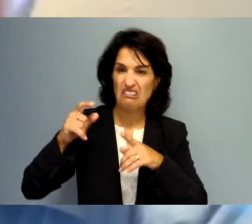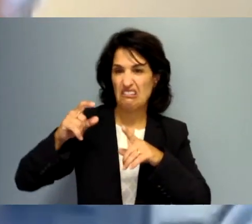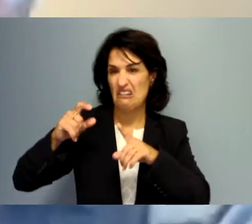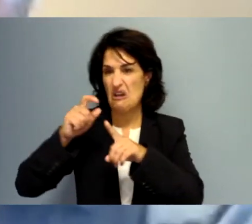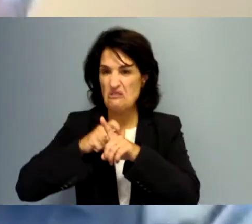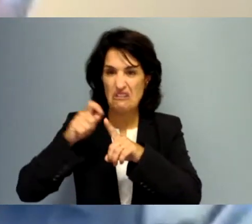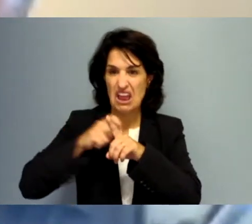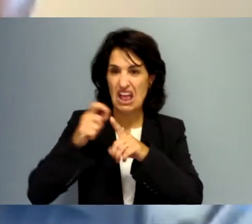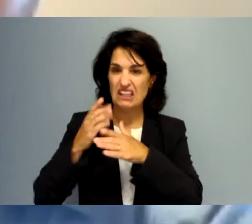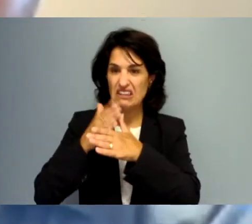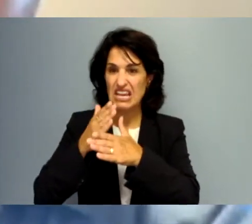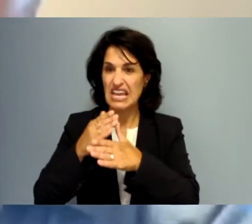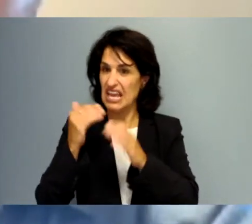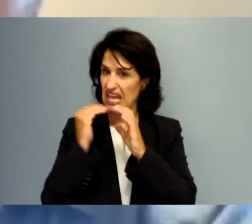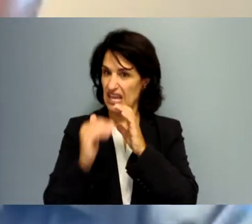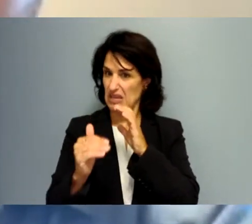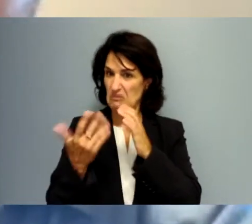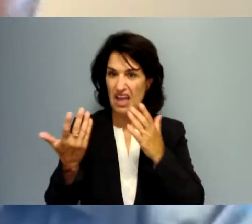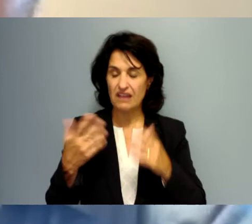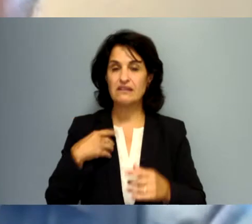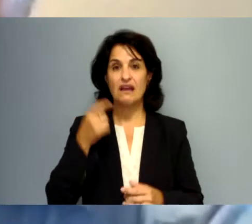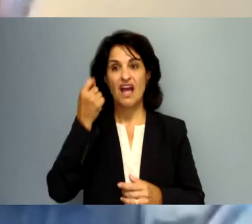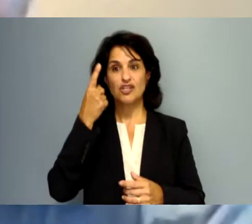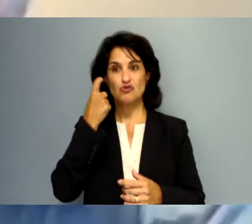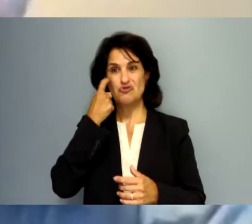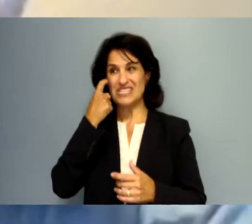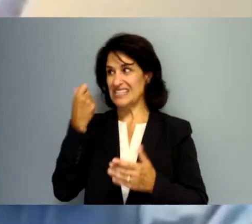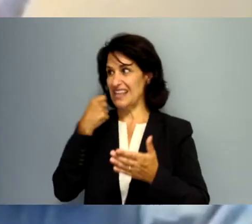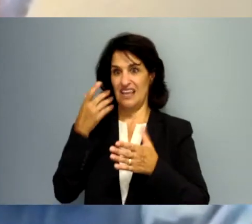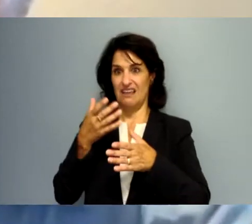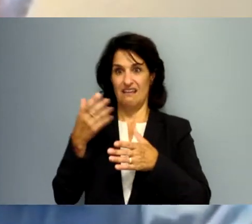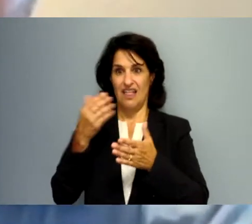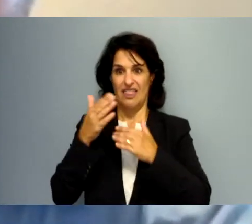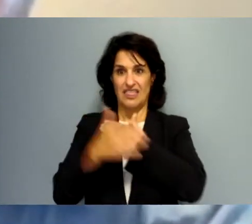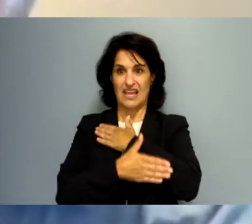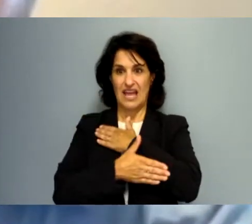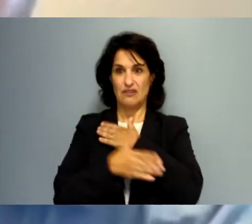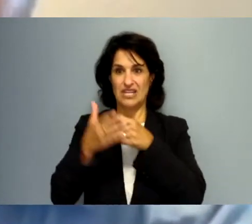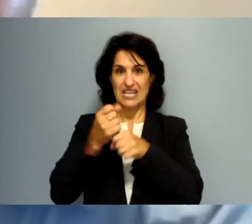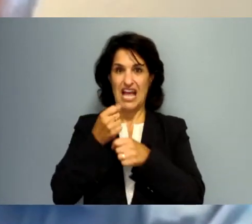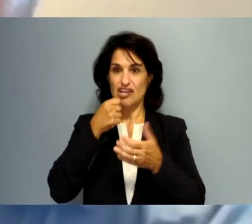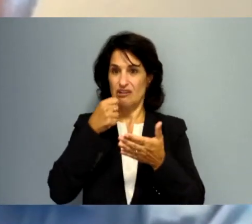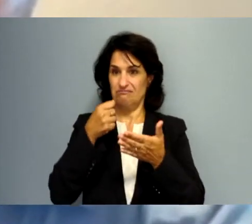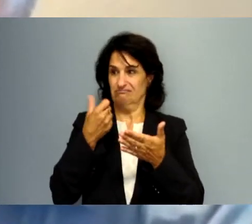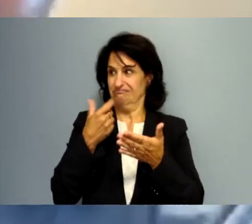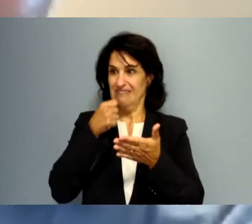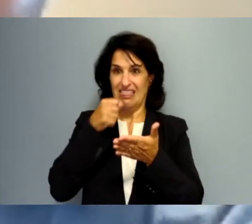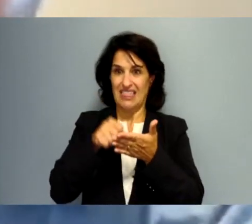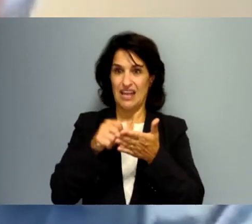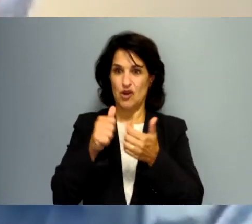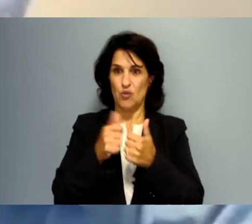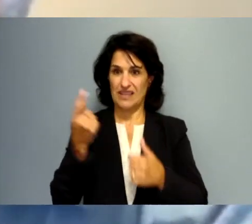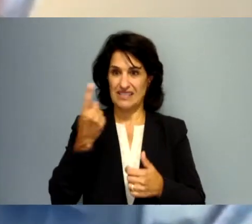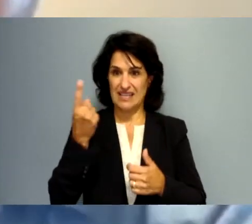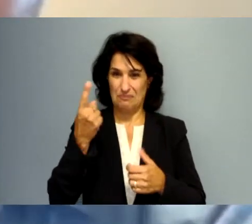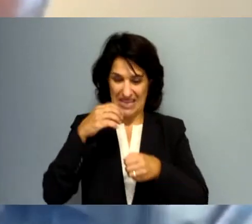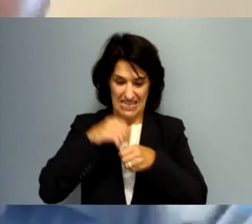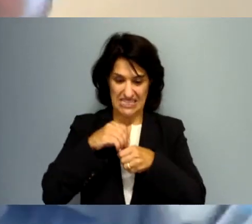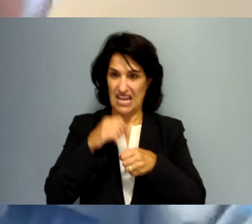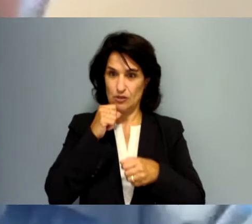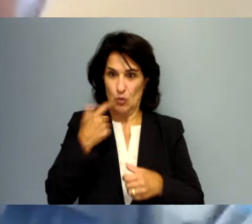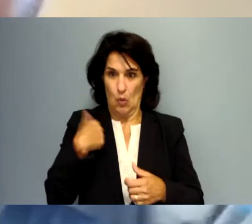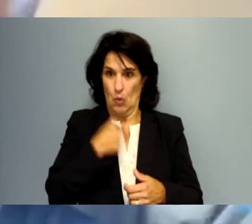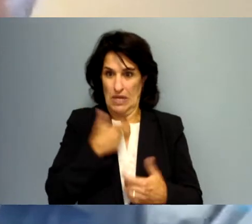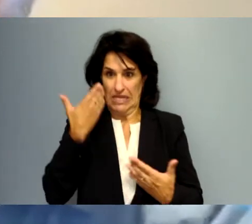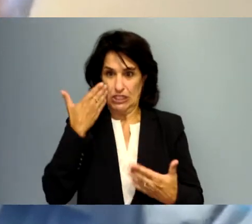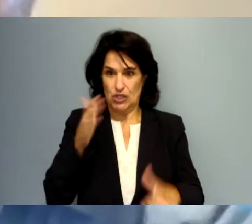recently, the county received a letter that had a foreign substance in it that we didn't know what it was, and the proposed salary adjustments just take this